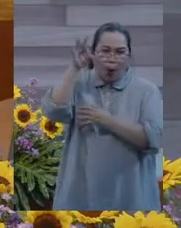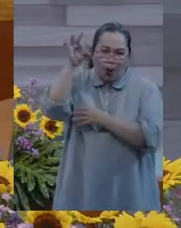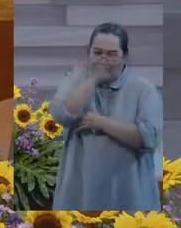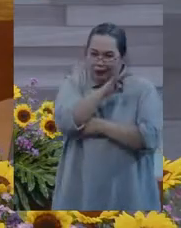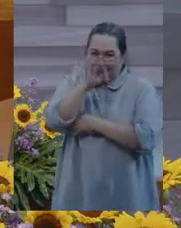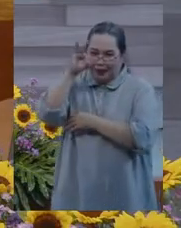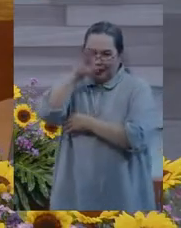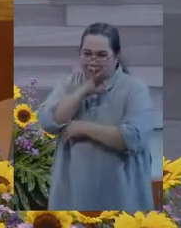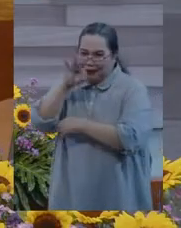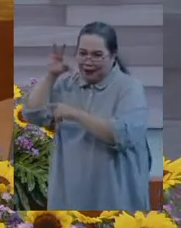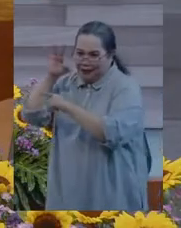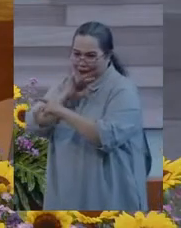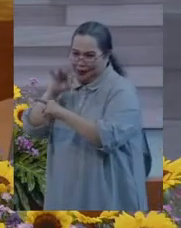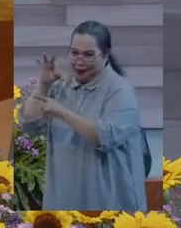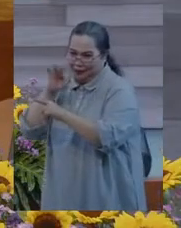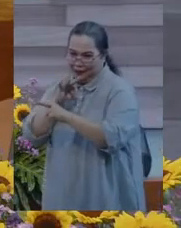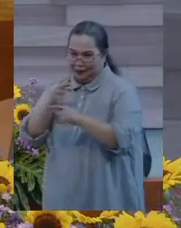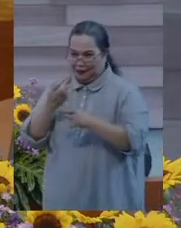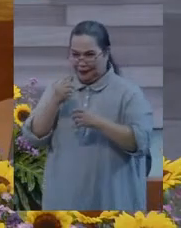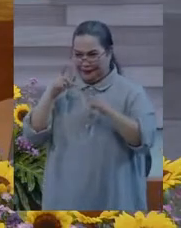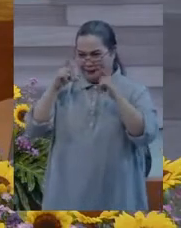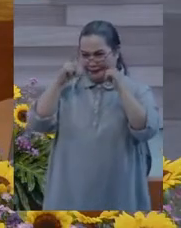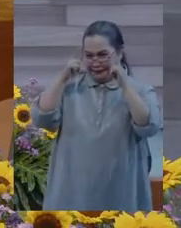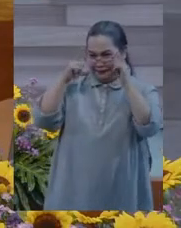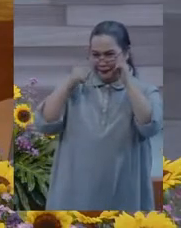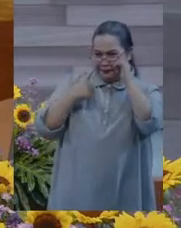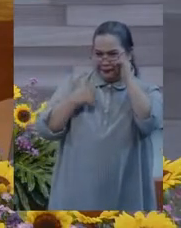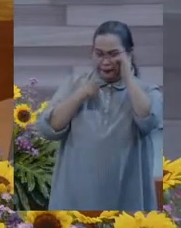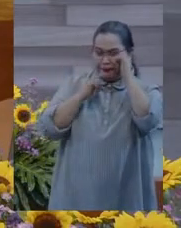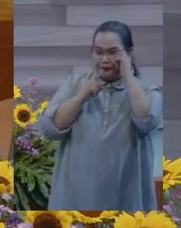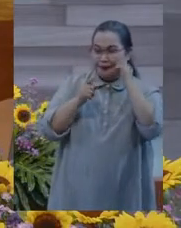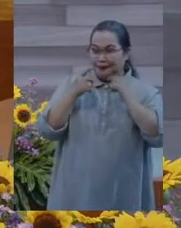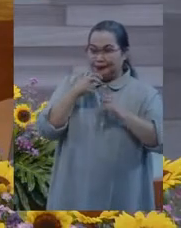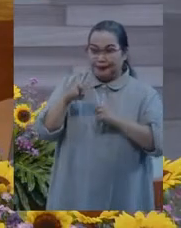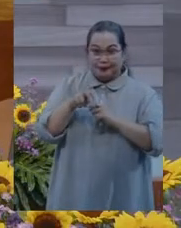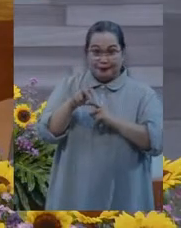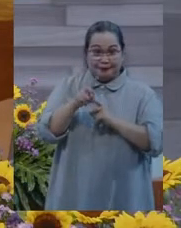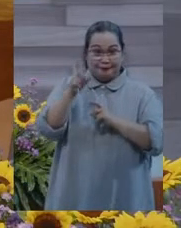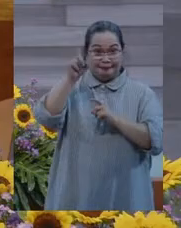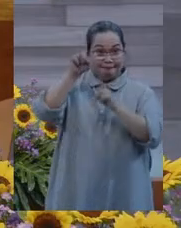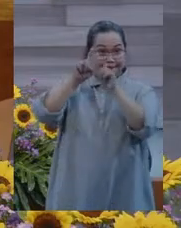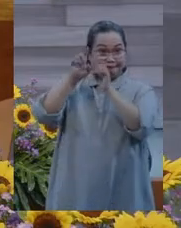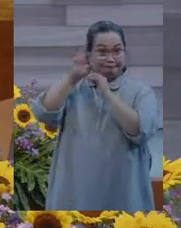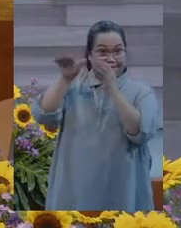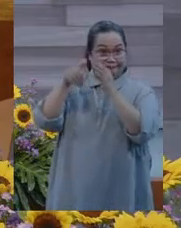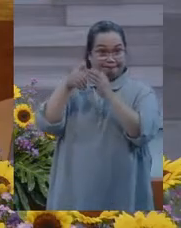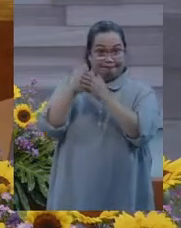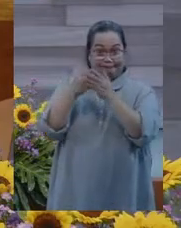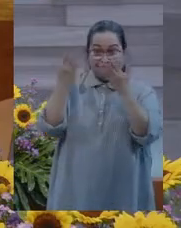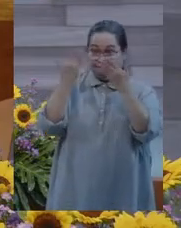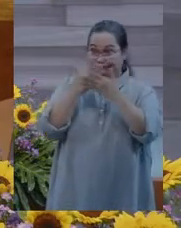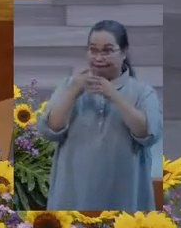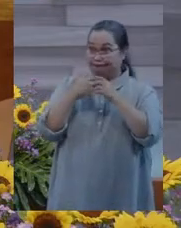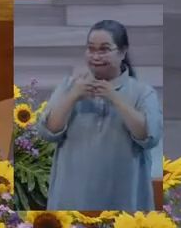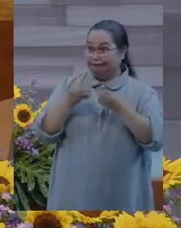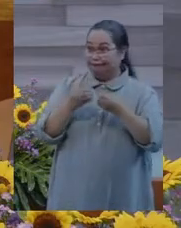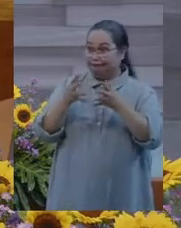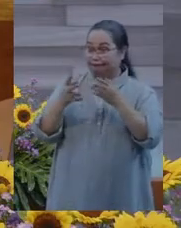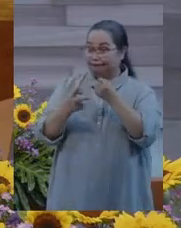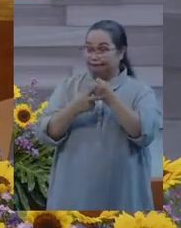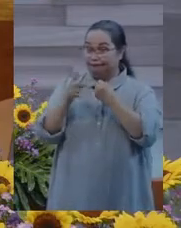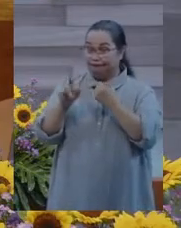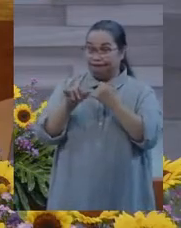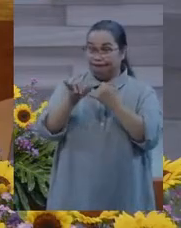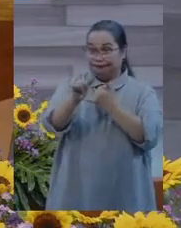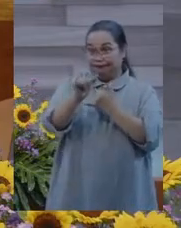casting up the foam of their own shame, wandering stars for whom the gloom of utter darkness has been reserved